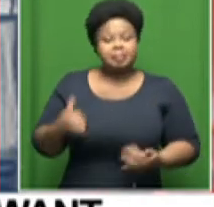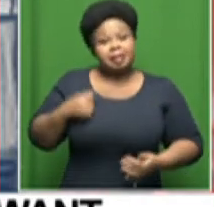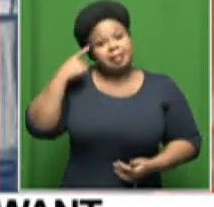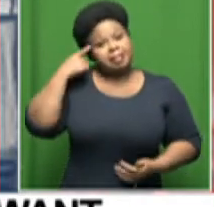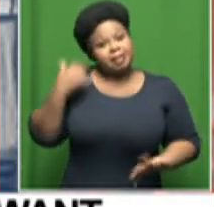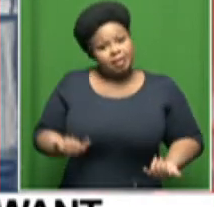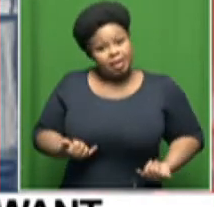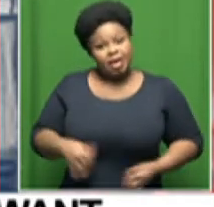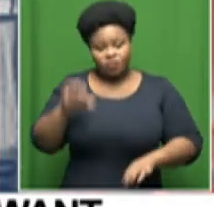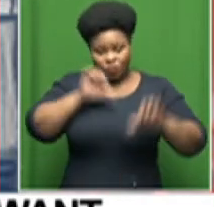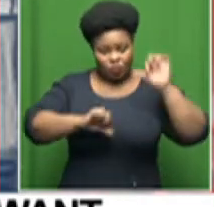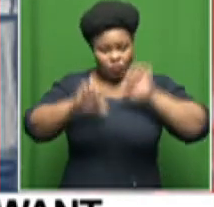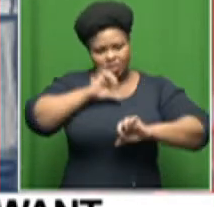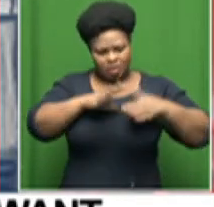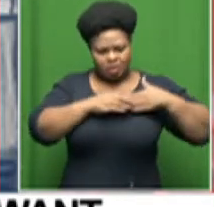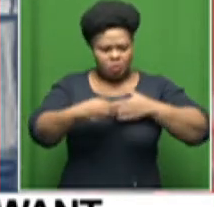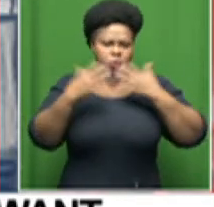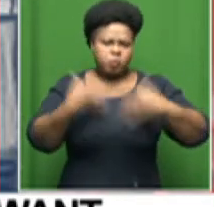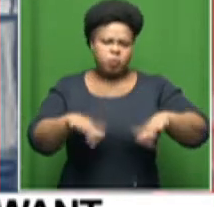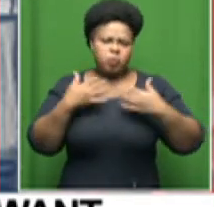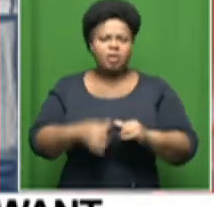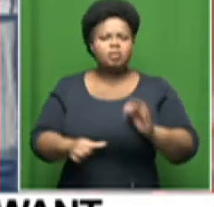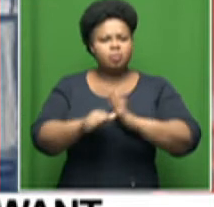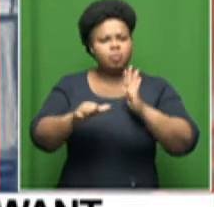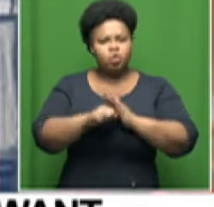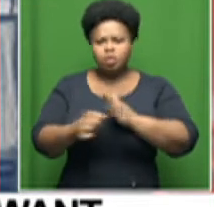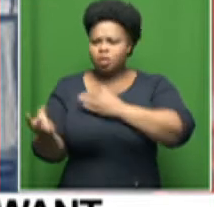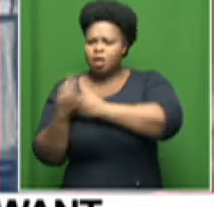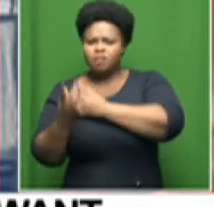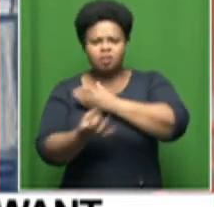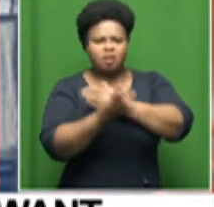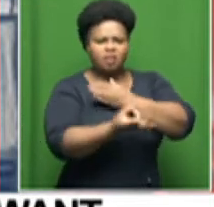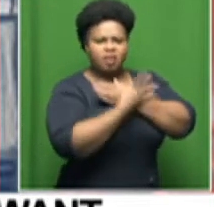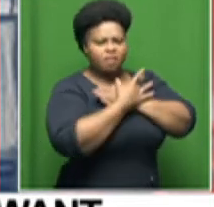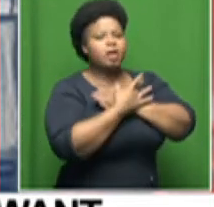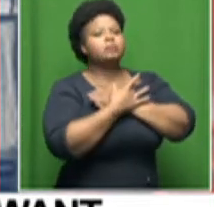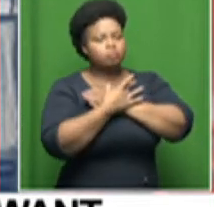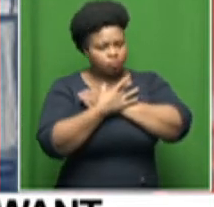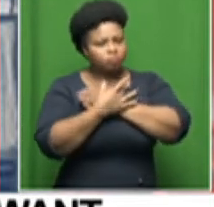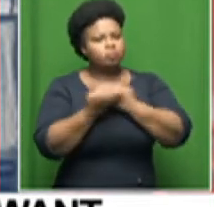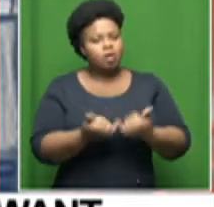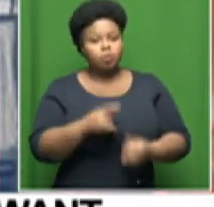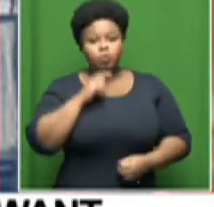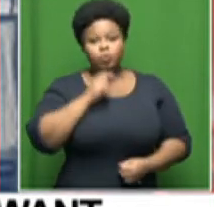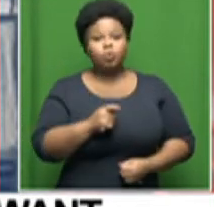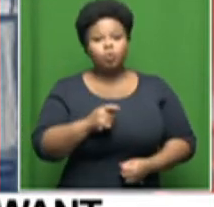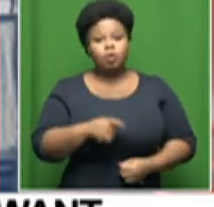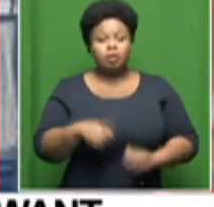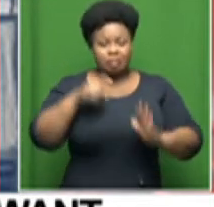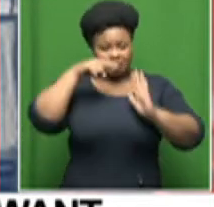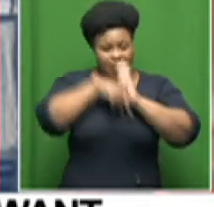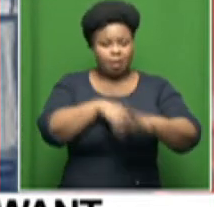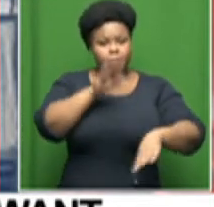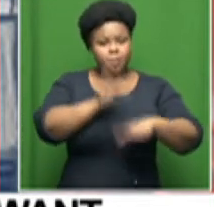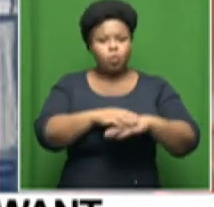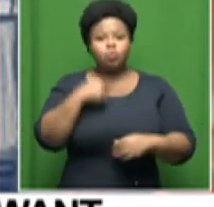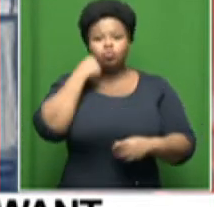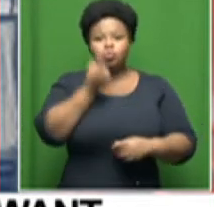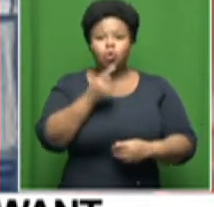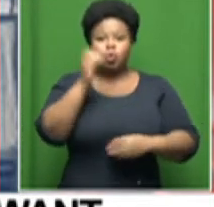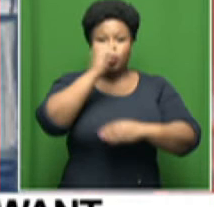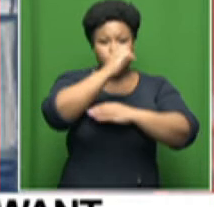guidance is really so important as we evaluate all the various aspects. We will be having an in-depth discussion tomorrow